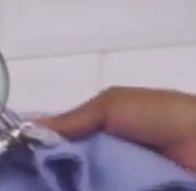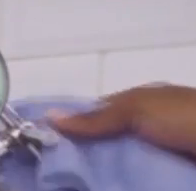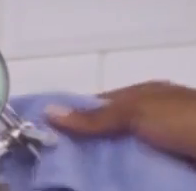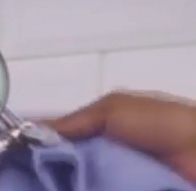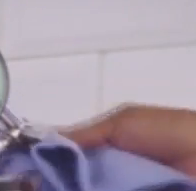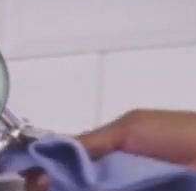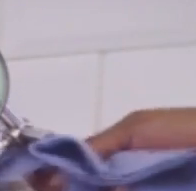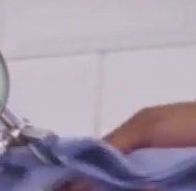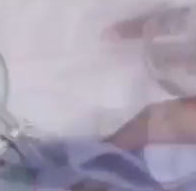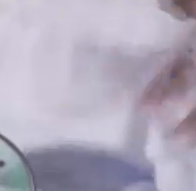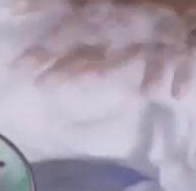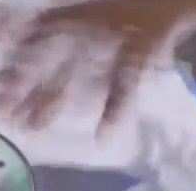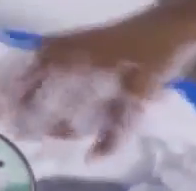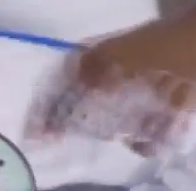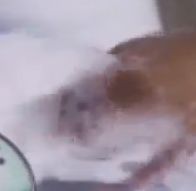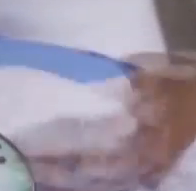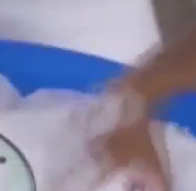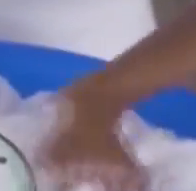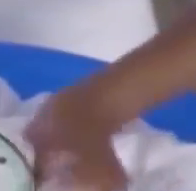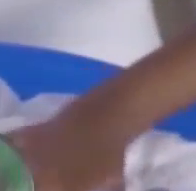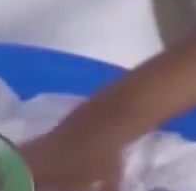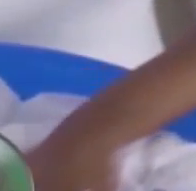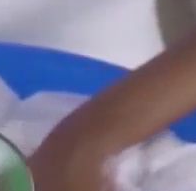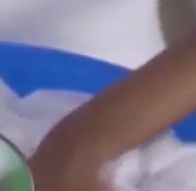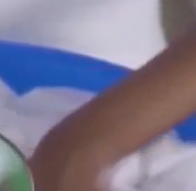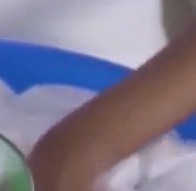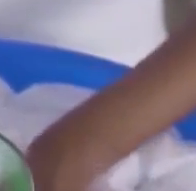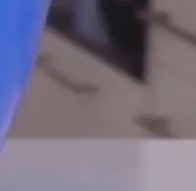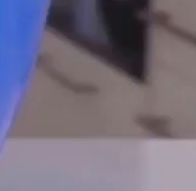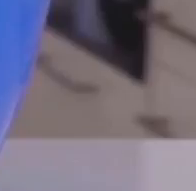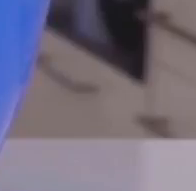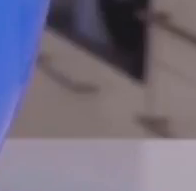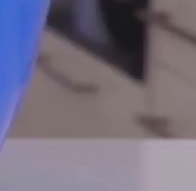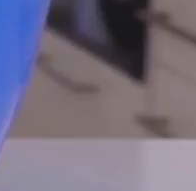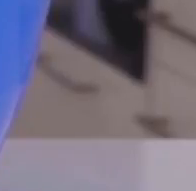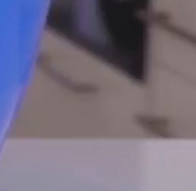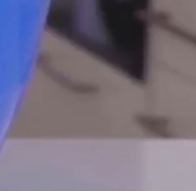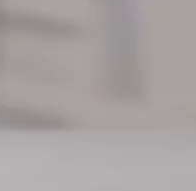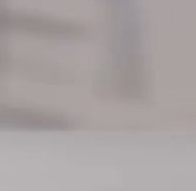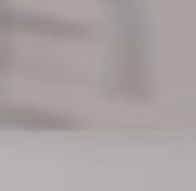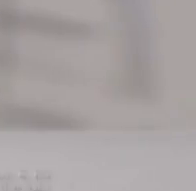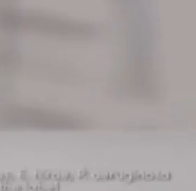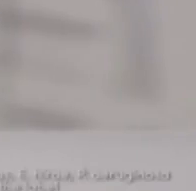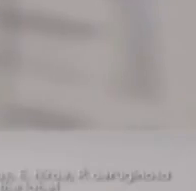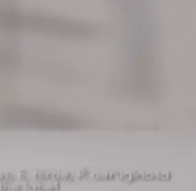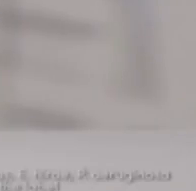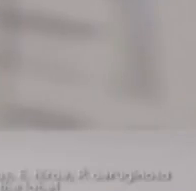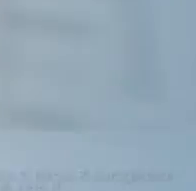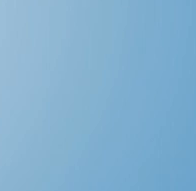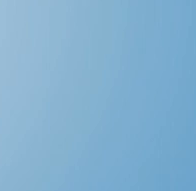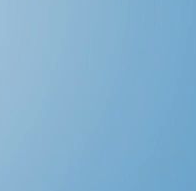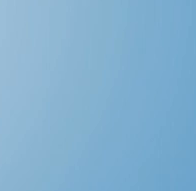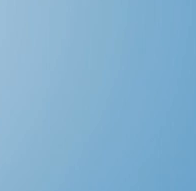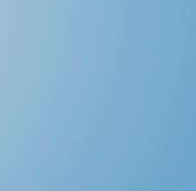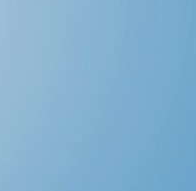and bathroom surfaces, and wash white clothes, towels and dishcloths with Jik bleach. Just Jik it.